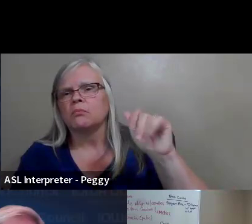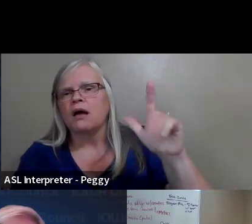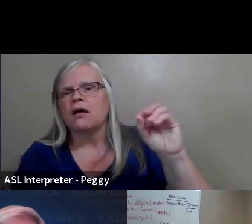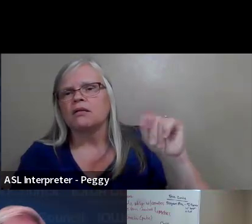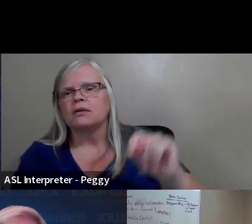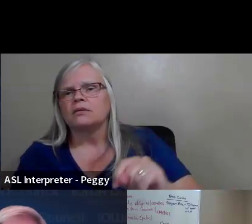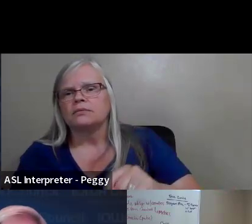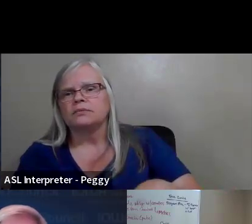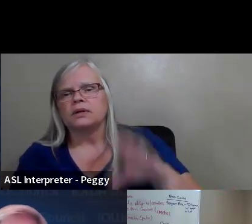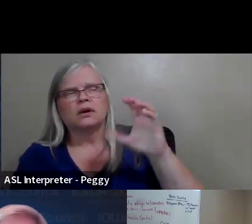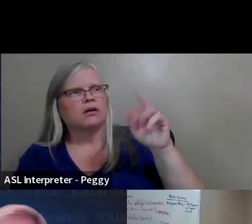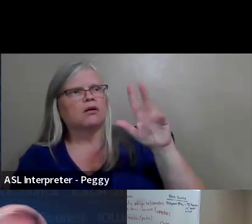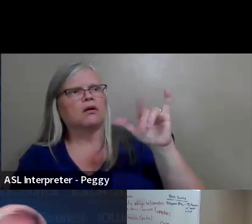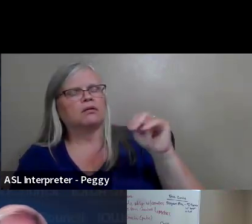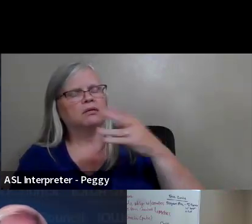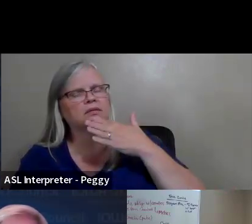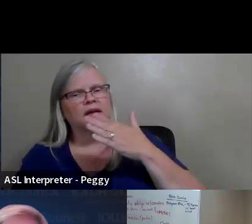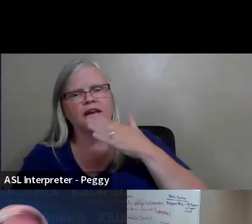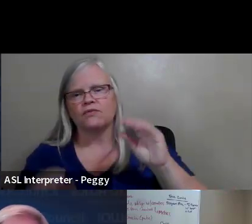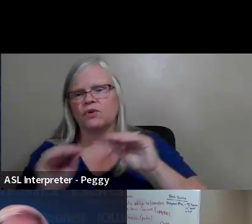Thank you for clarifying that, Bailey.